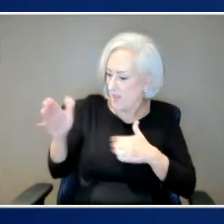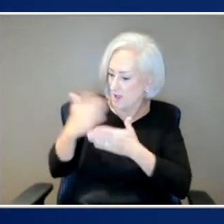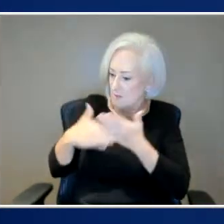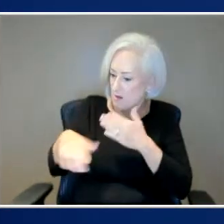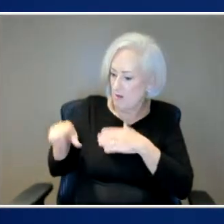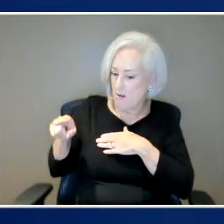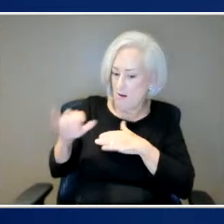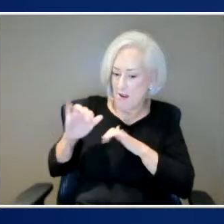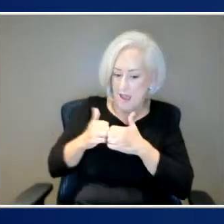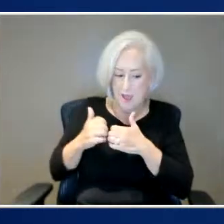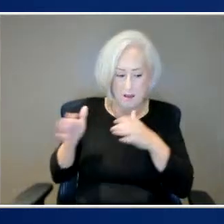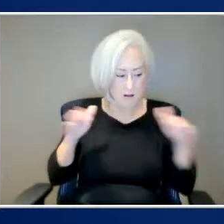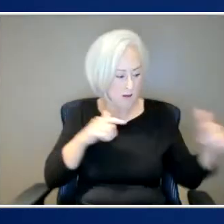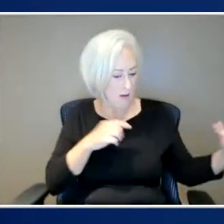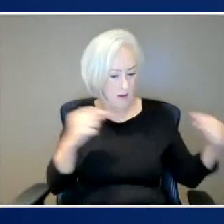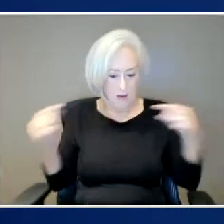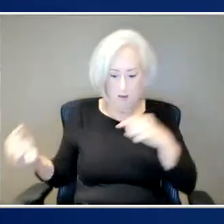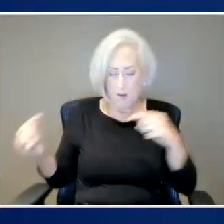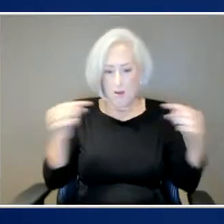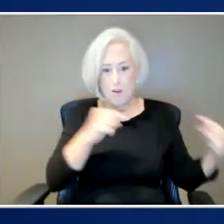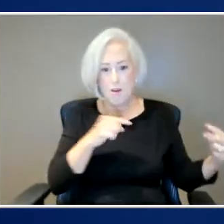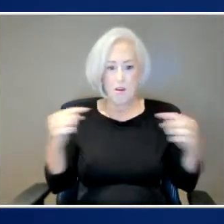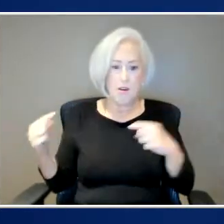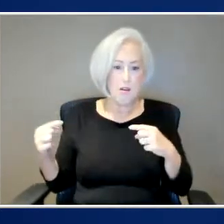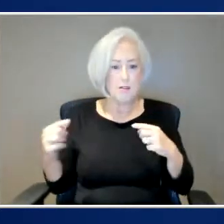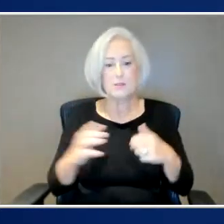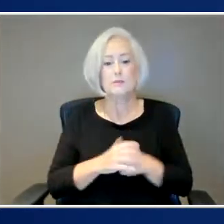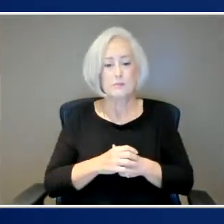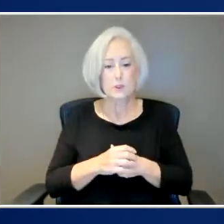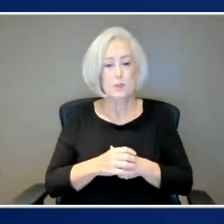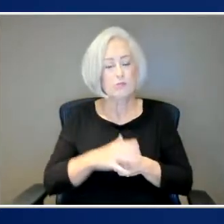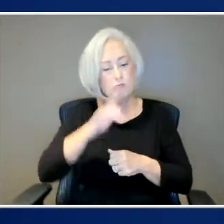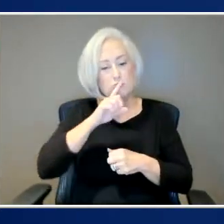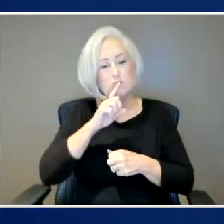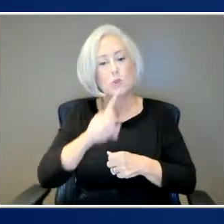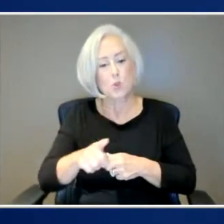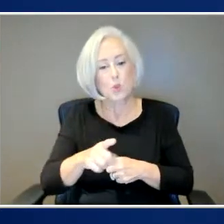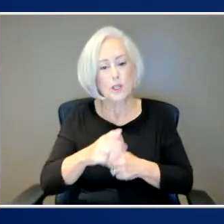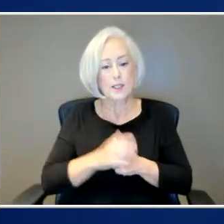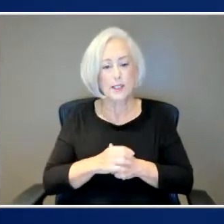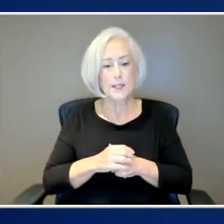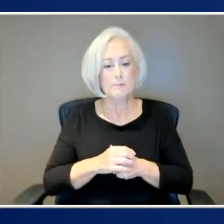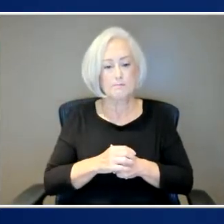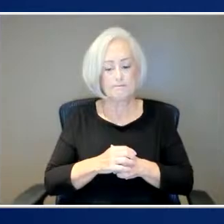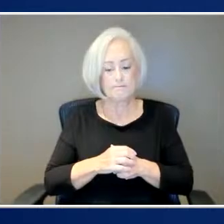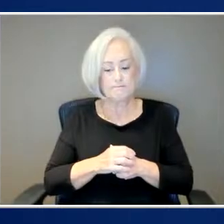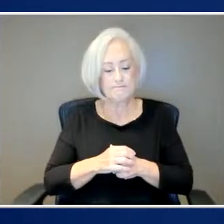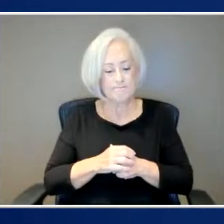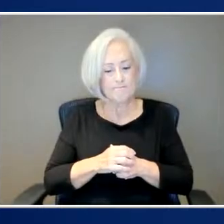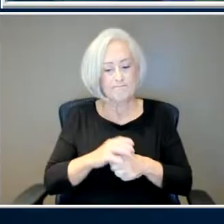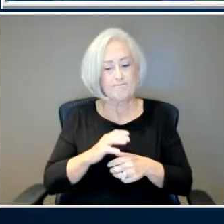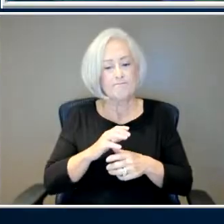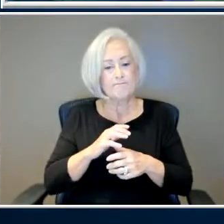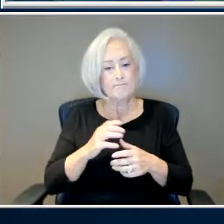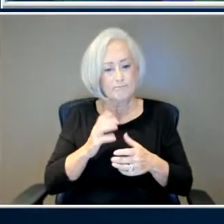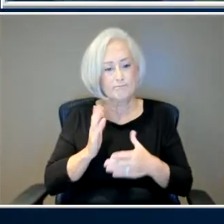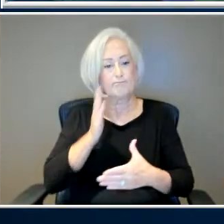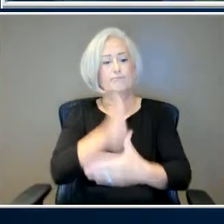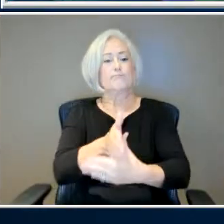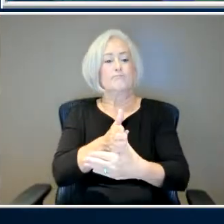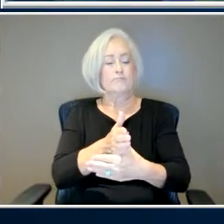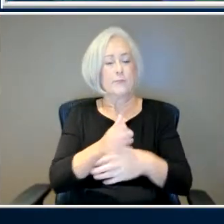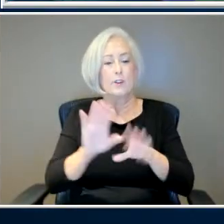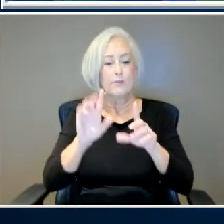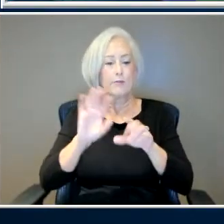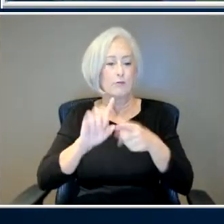supportive comments and information about their side. And so it really does, drive a wedge in that rift. So how do we navigate this with